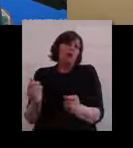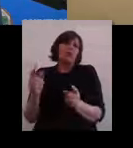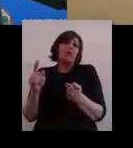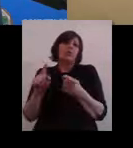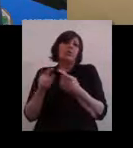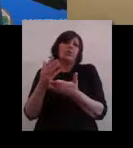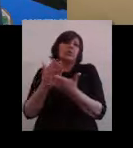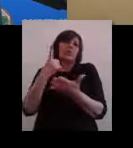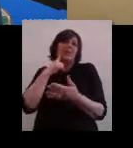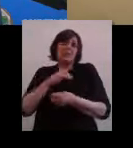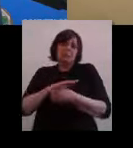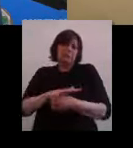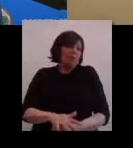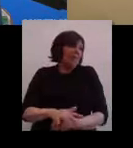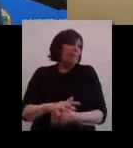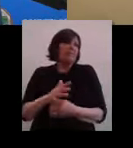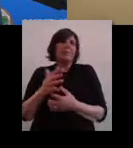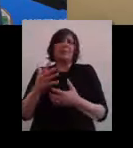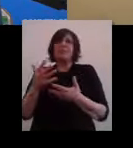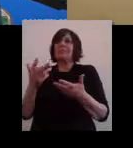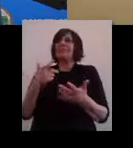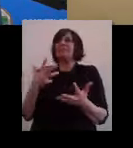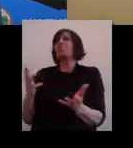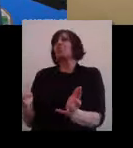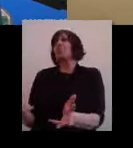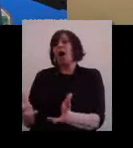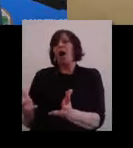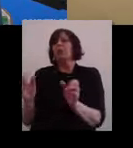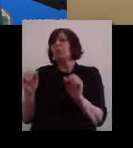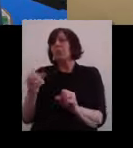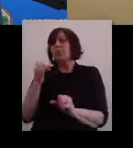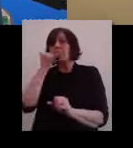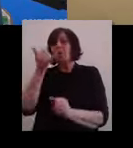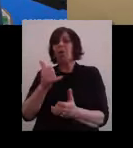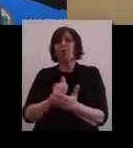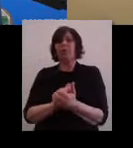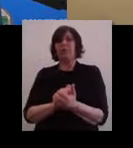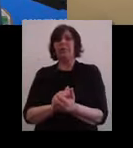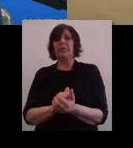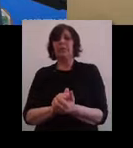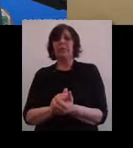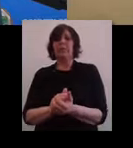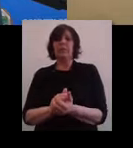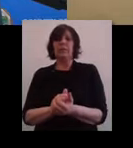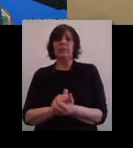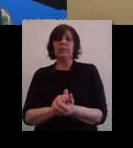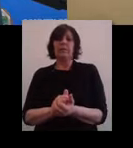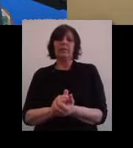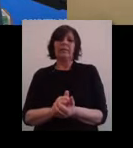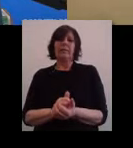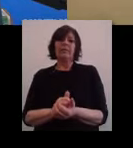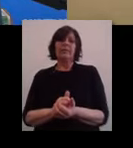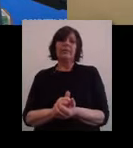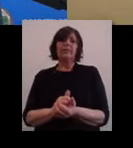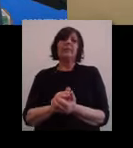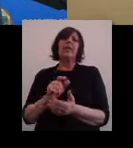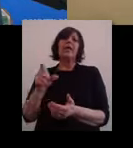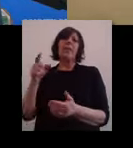to really engage in a relationship with a provider, but they want to talk to somebody. So those are available too.